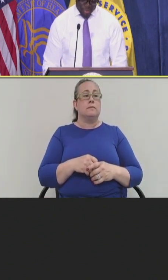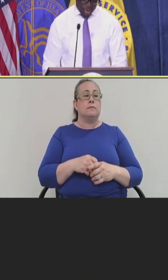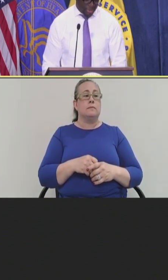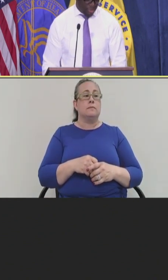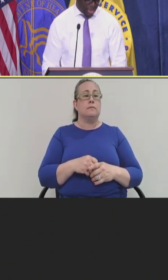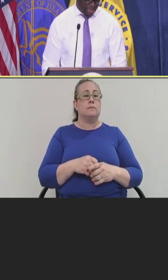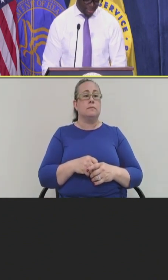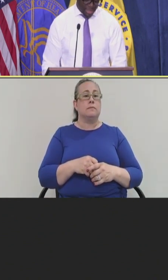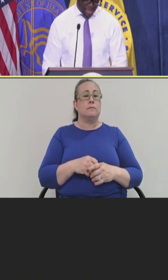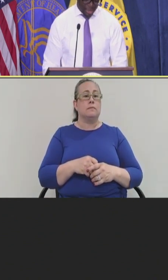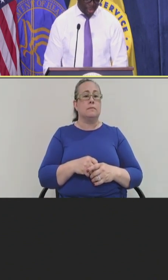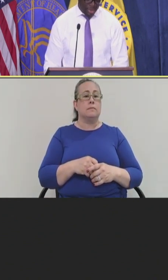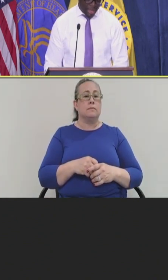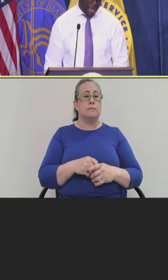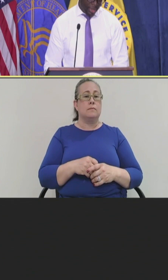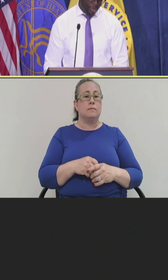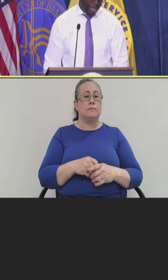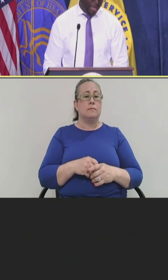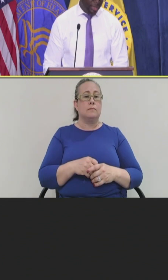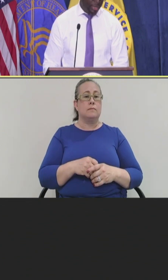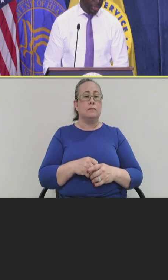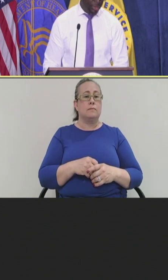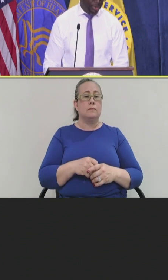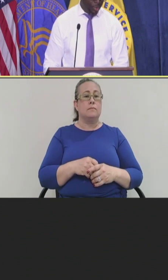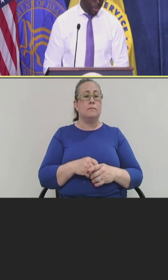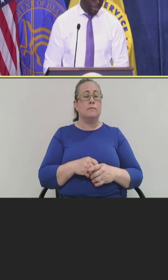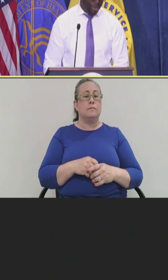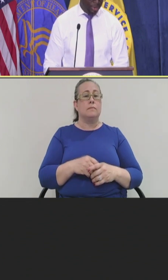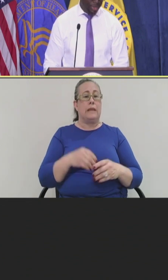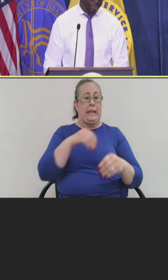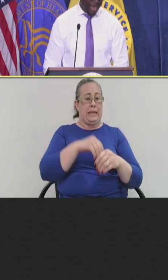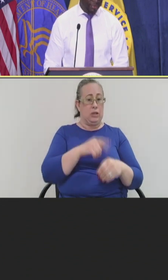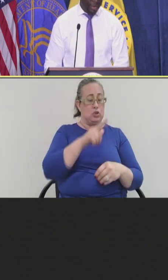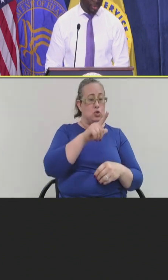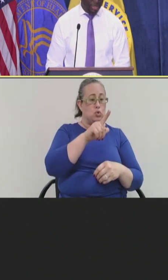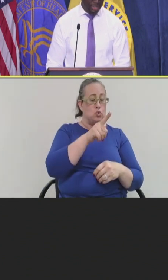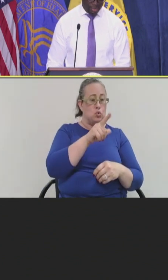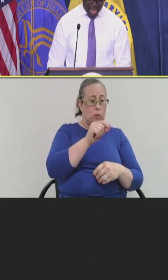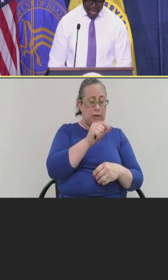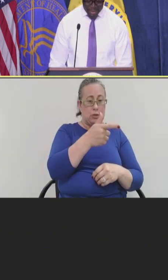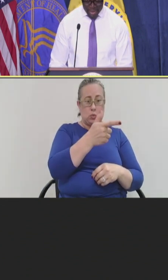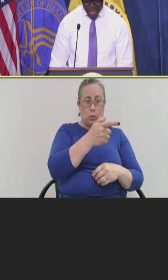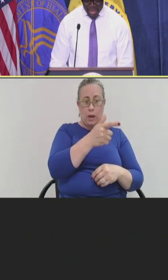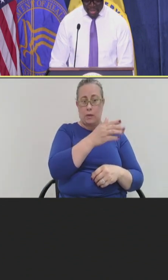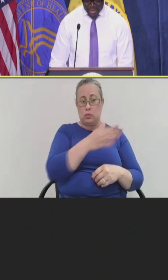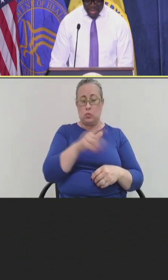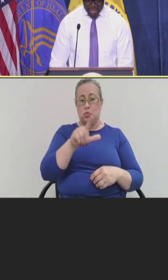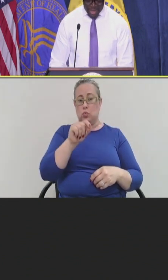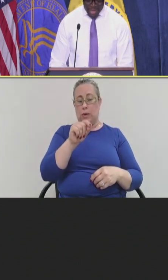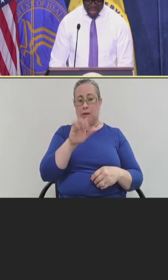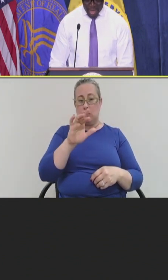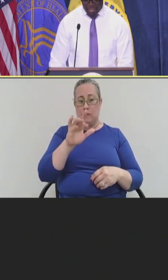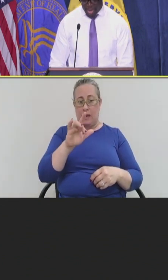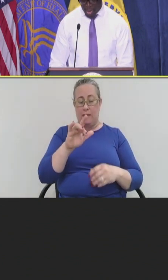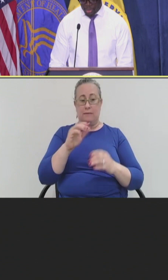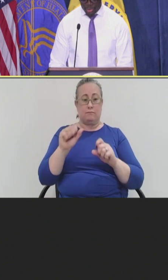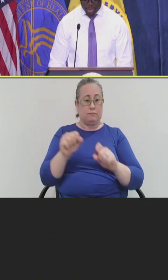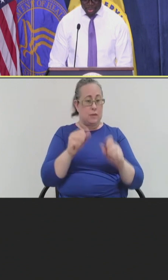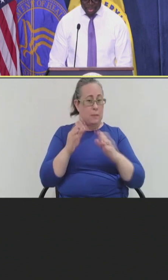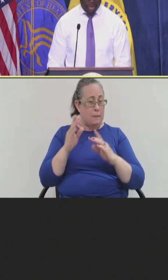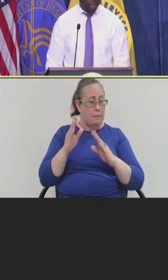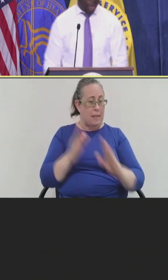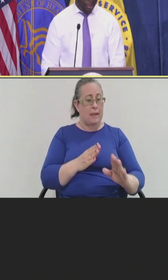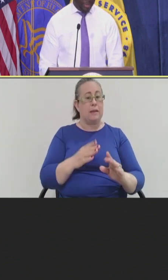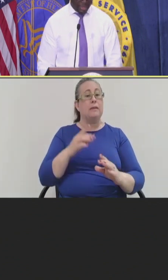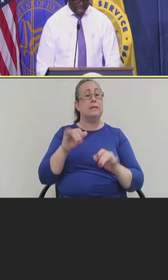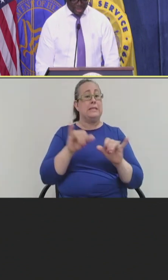3 priorities were accepted and included in the 2021-2025 strategic plan. The same thing for goal 2,